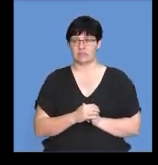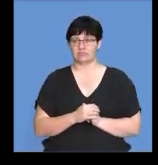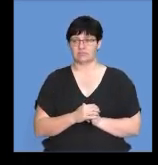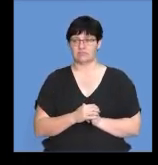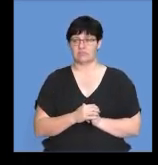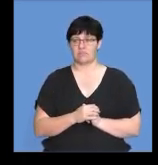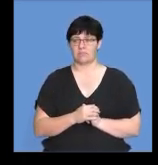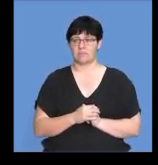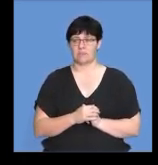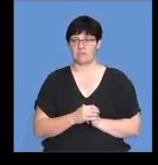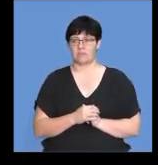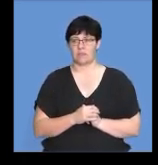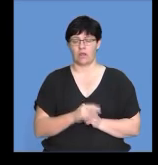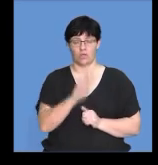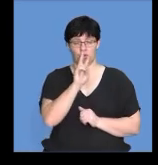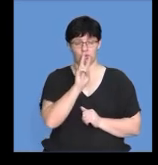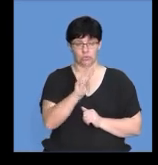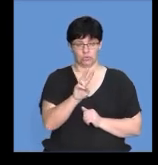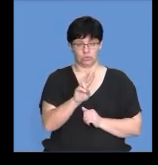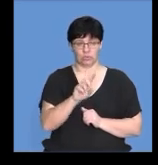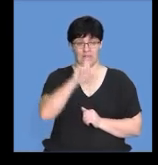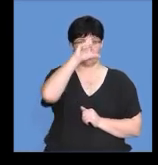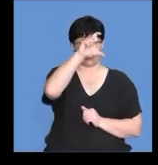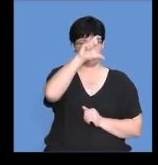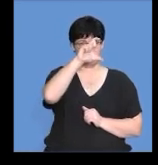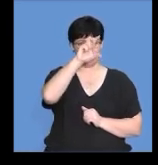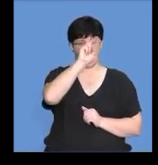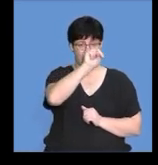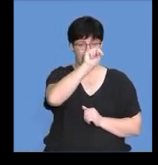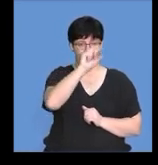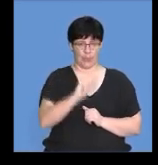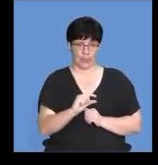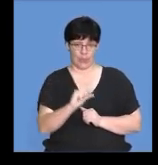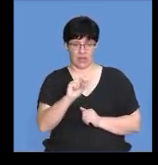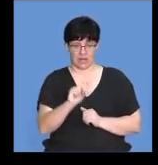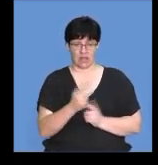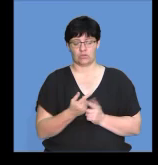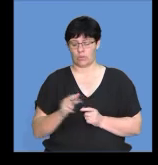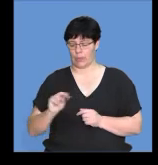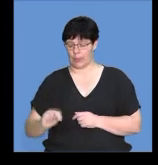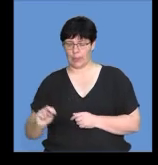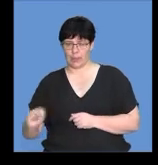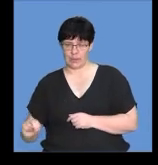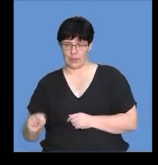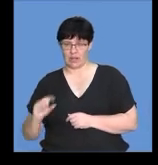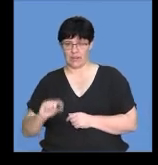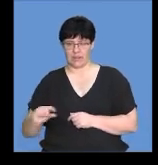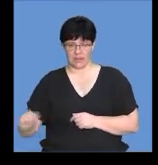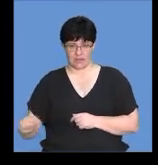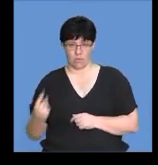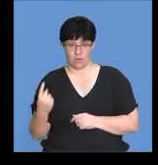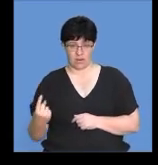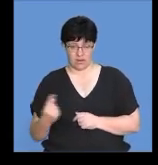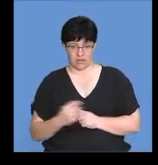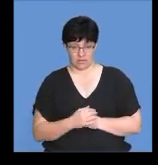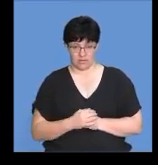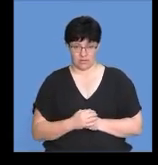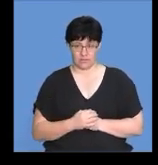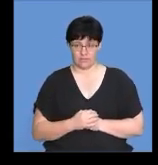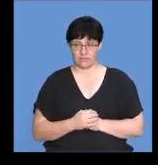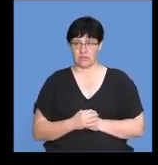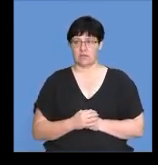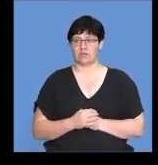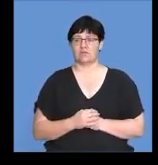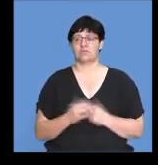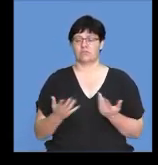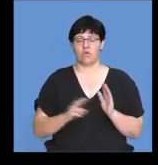dominant to two heterozygous individuals to one homozygous recessive. So I refer to